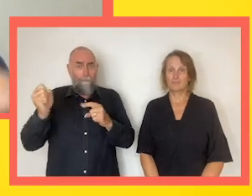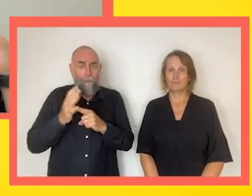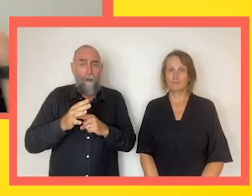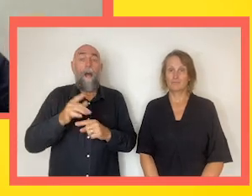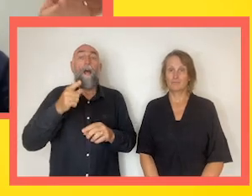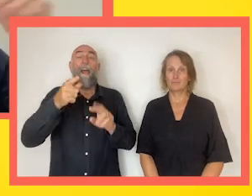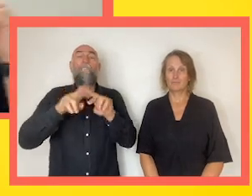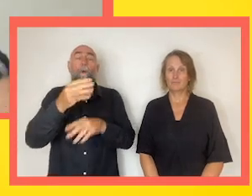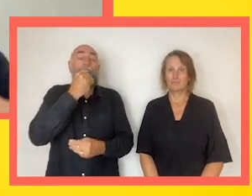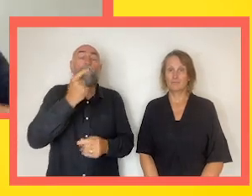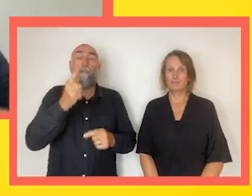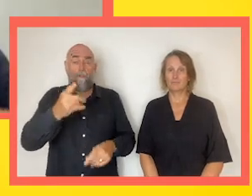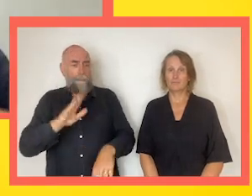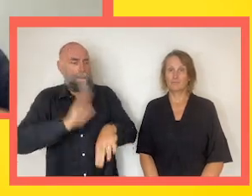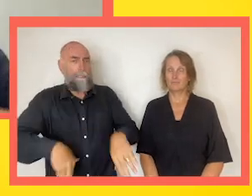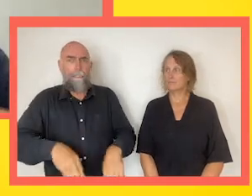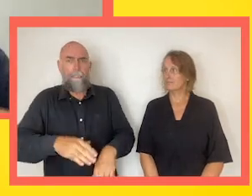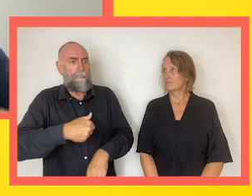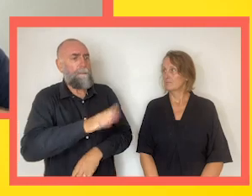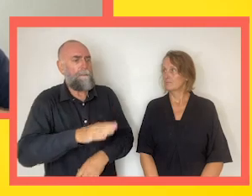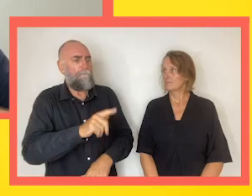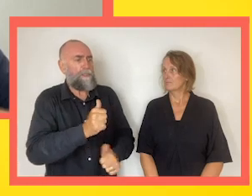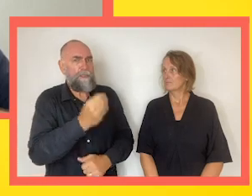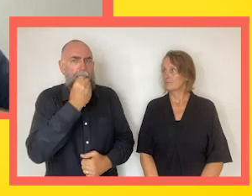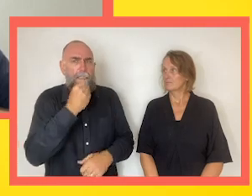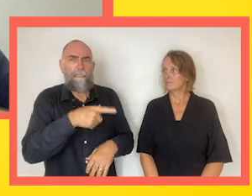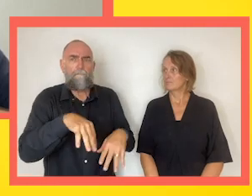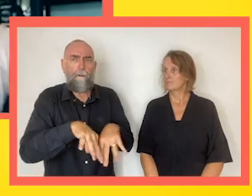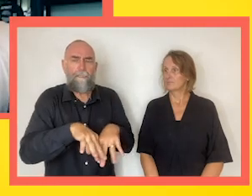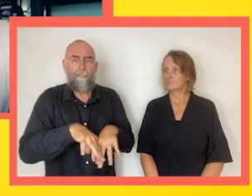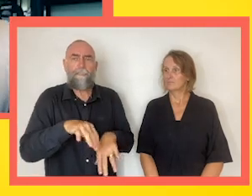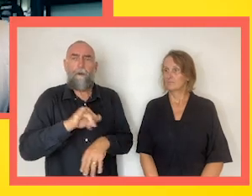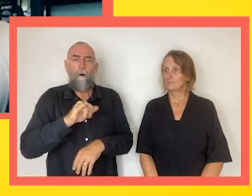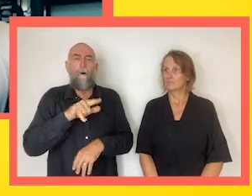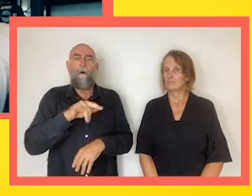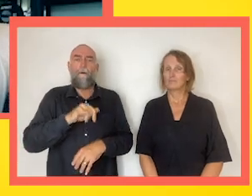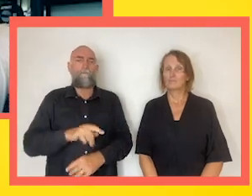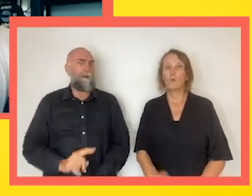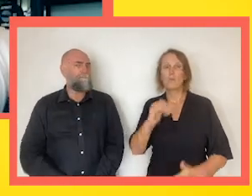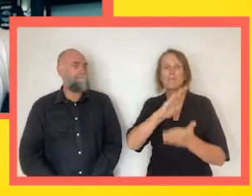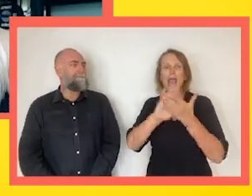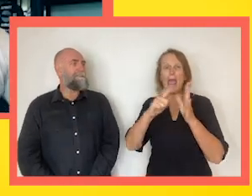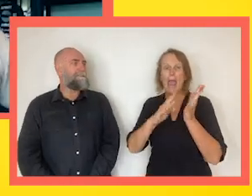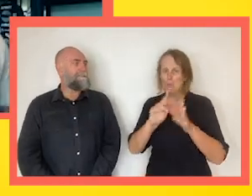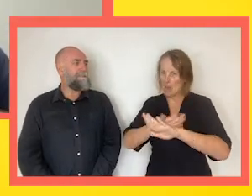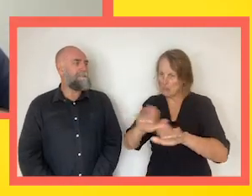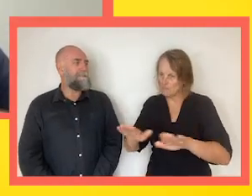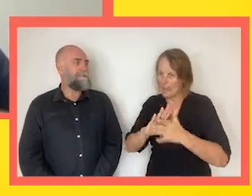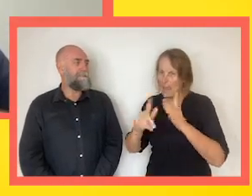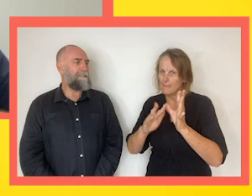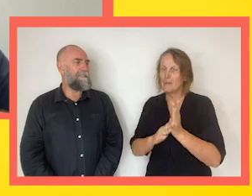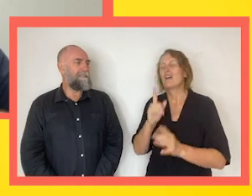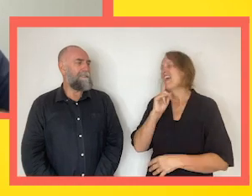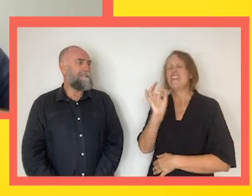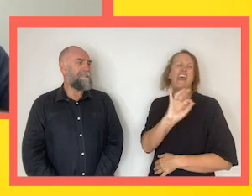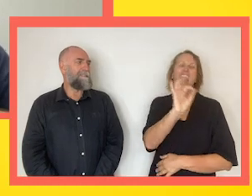over and slap a bit of Christmas cake out of each other's hands or what? Lick a bit of ham off each other's plate or something. No, we're normally giving it to each